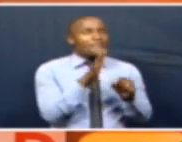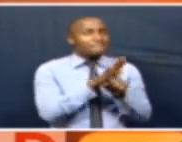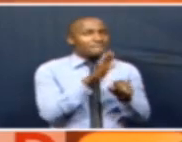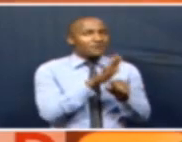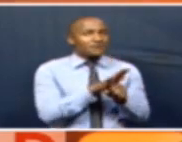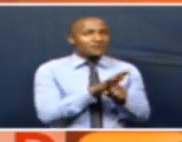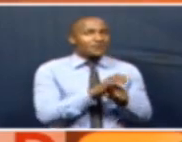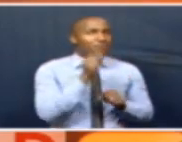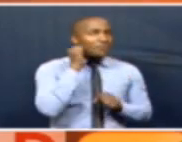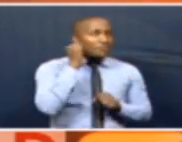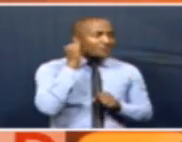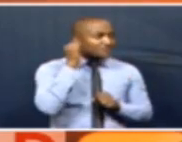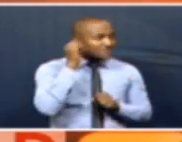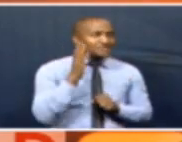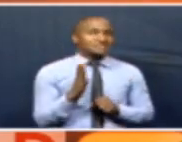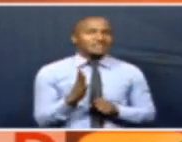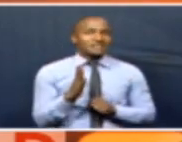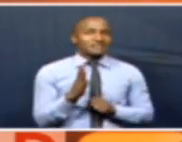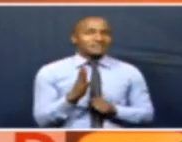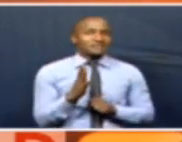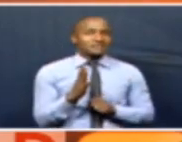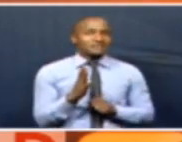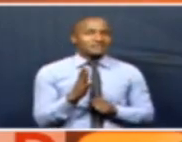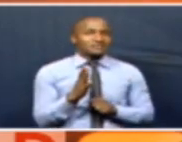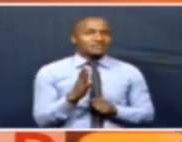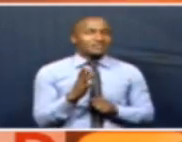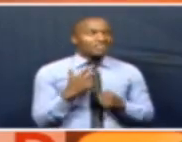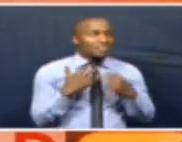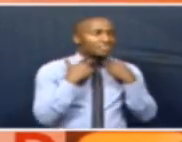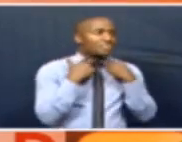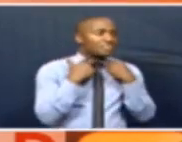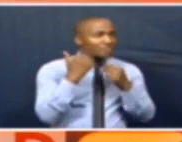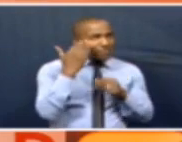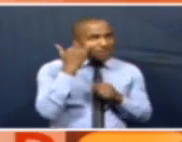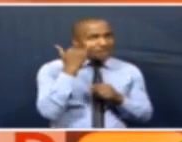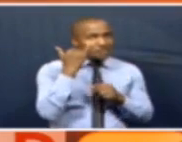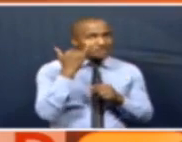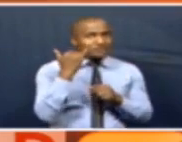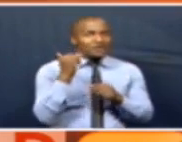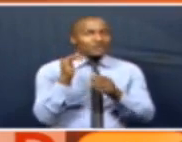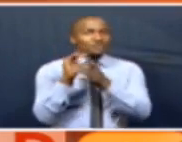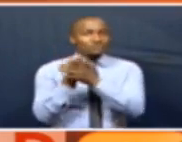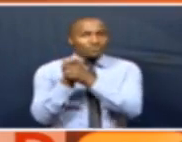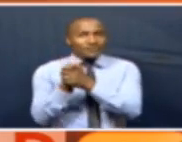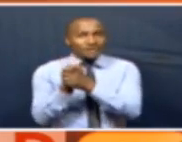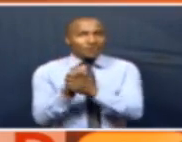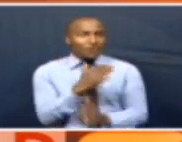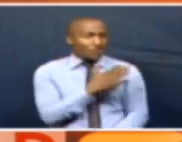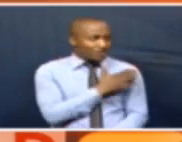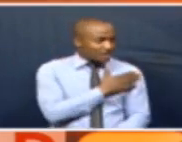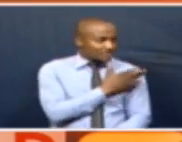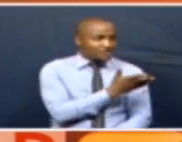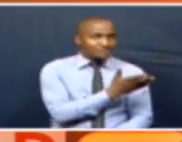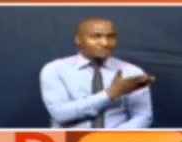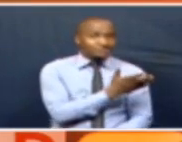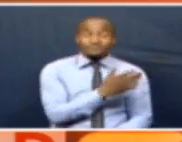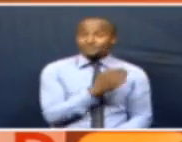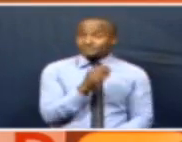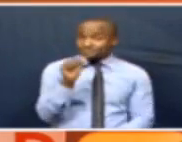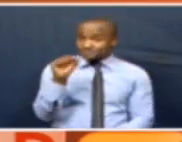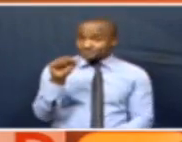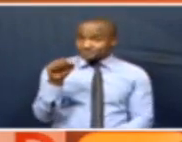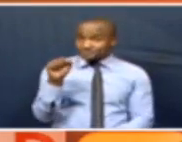or anybody else with an opinion in this country is captive of either Jubilee or NASA. Or NASA. In fact, there is something I would like